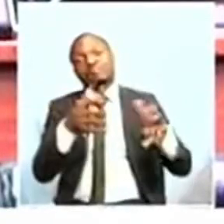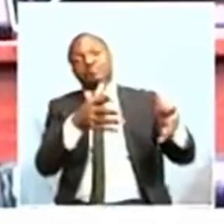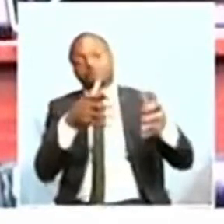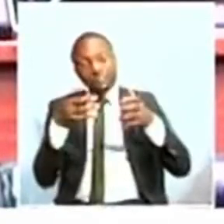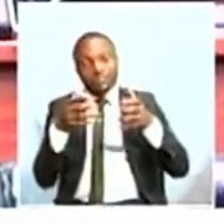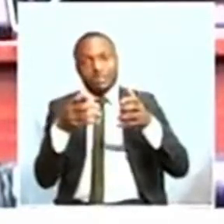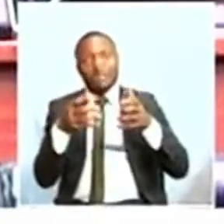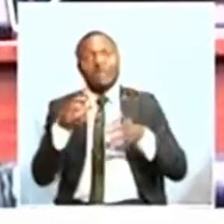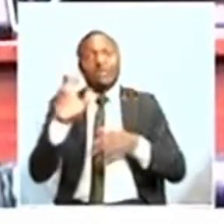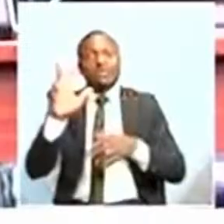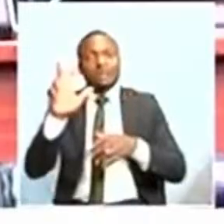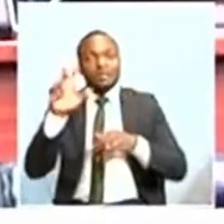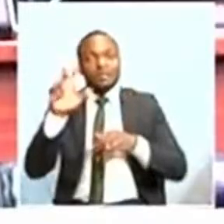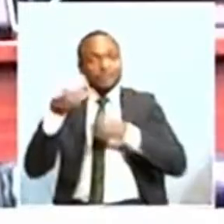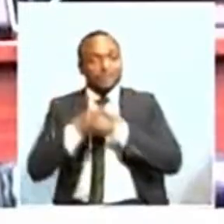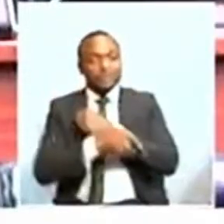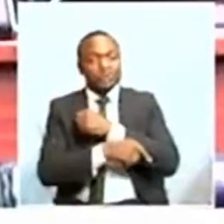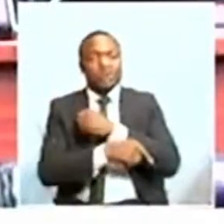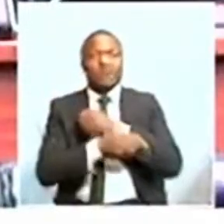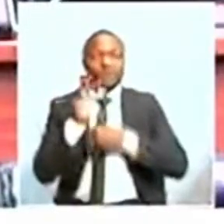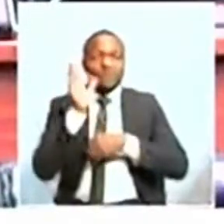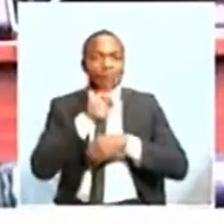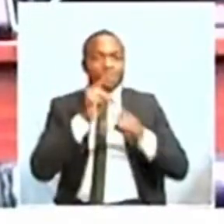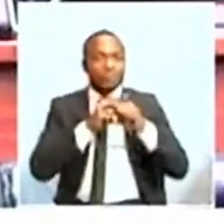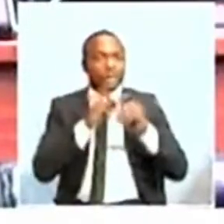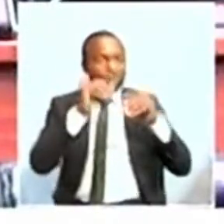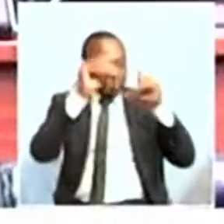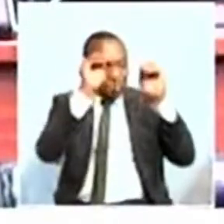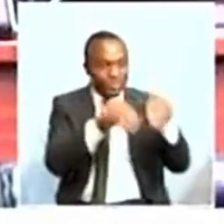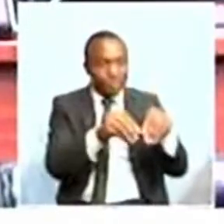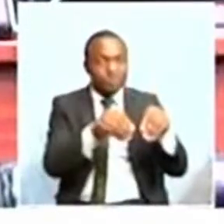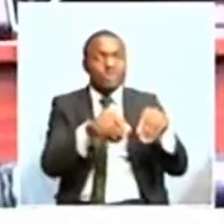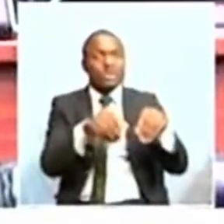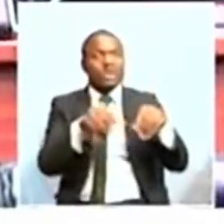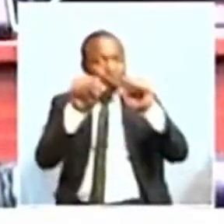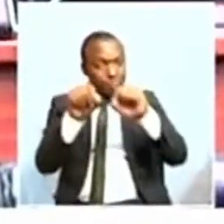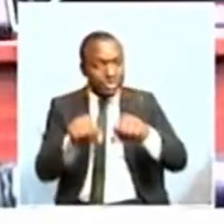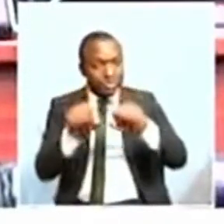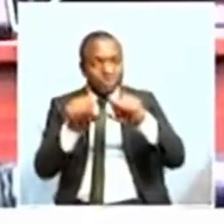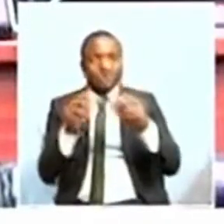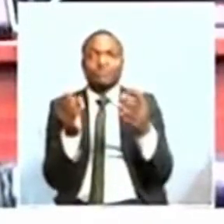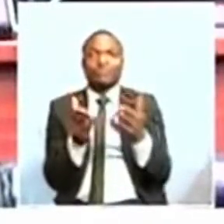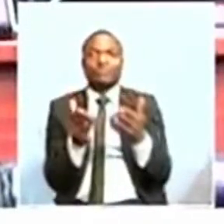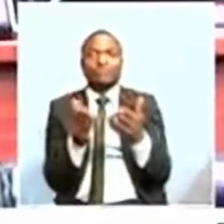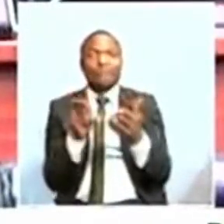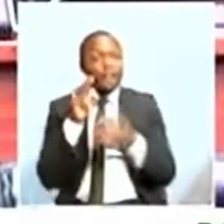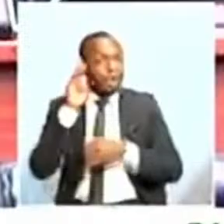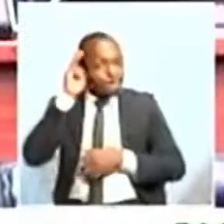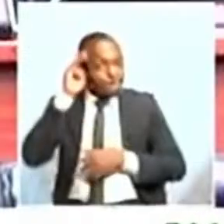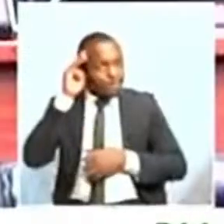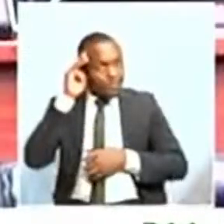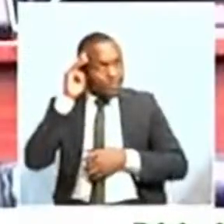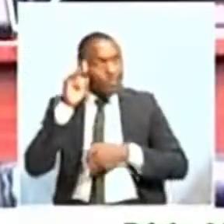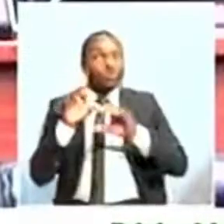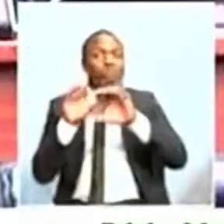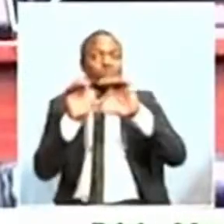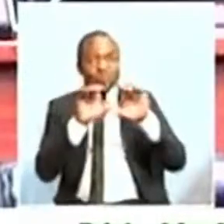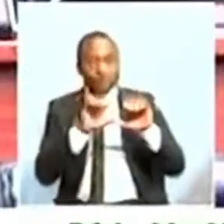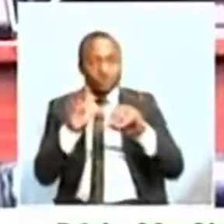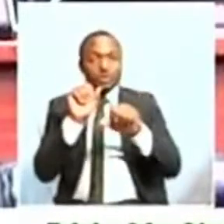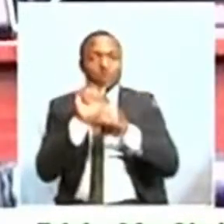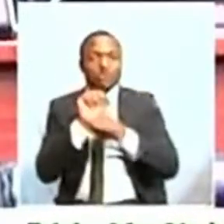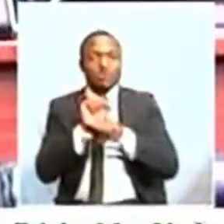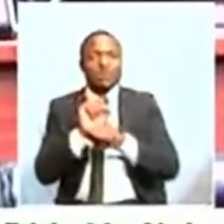not equipped with hand pumps. The ministry will retender all the remaining works in the first quarter of